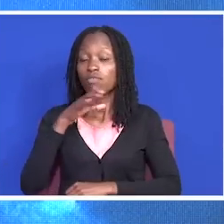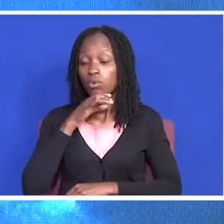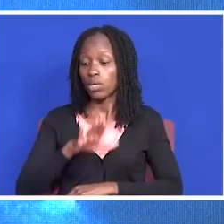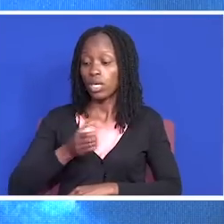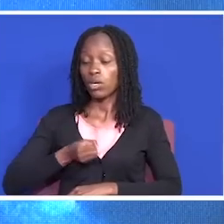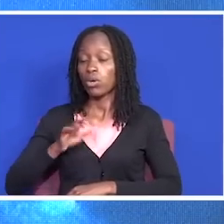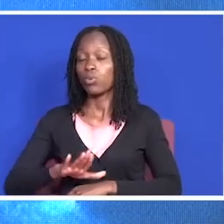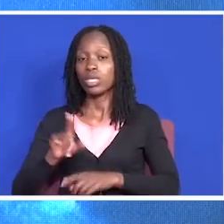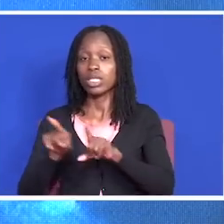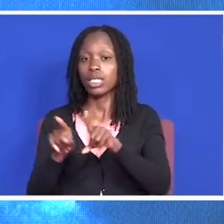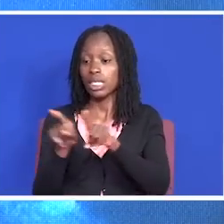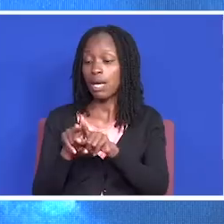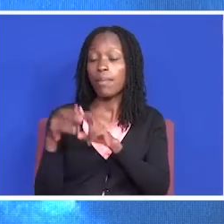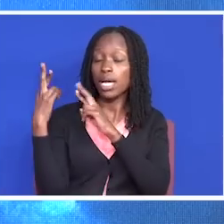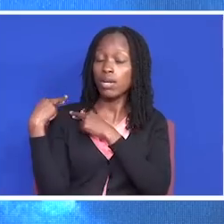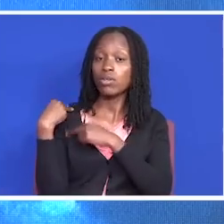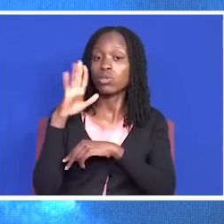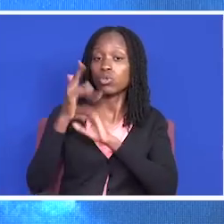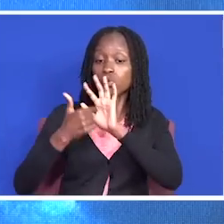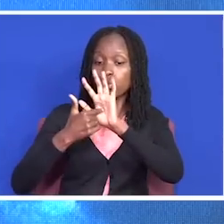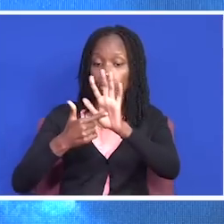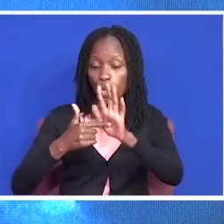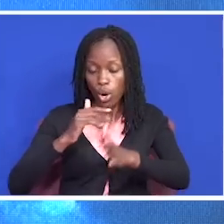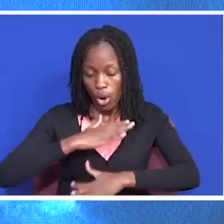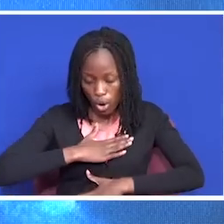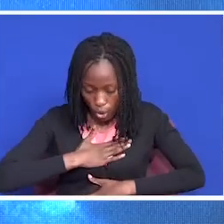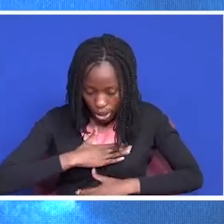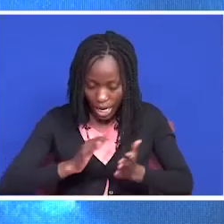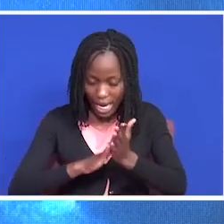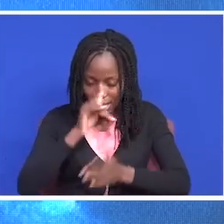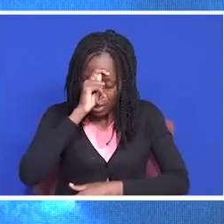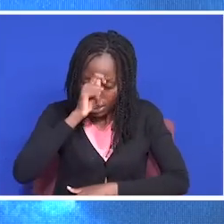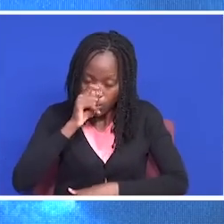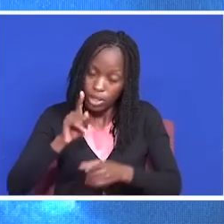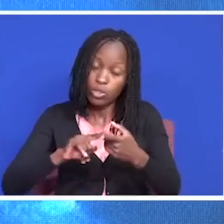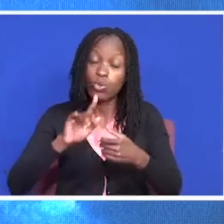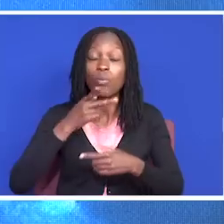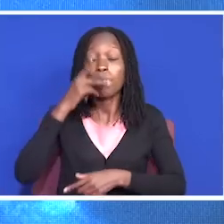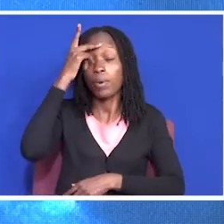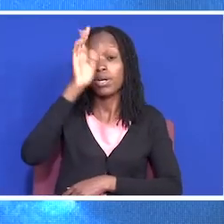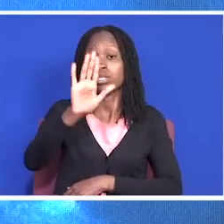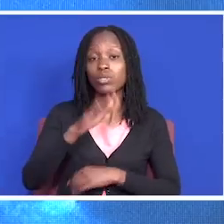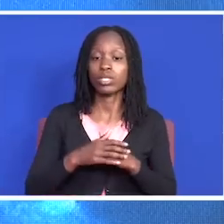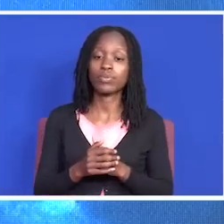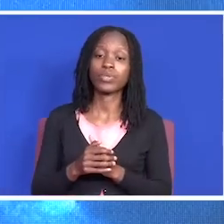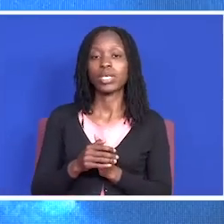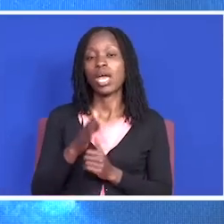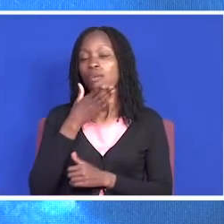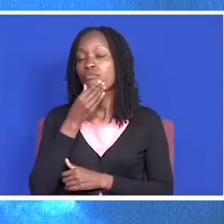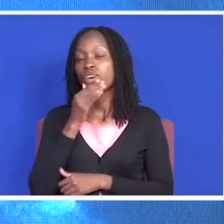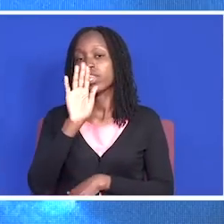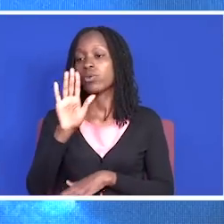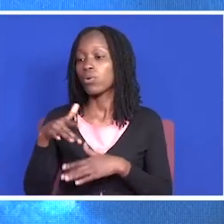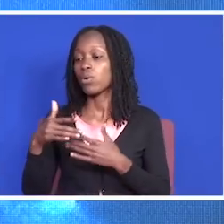or a son, it's your responsibility to show honor and respect to your parents, to your